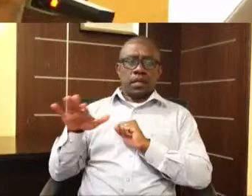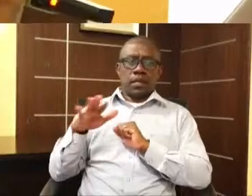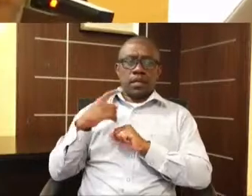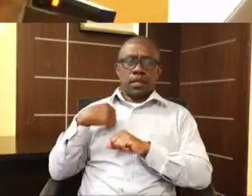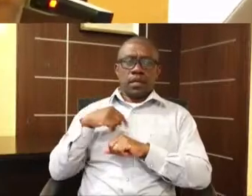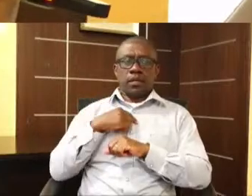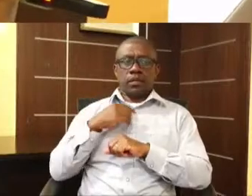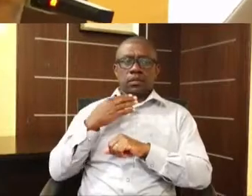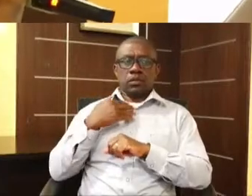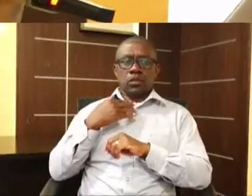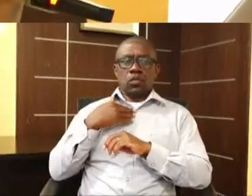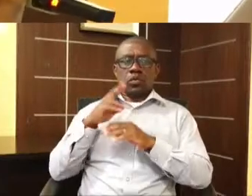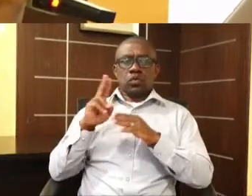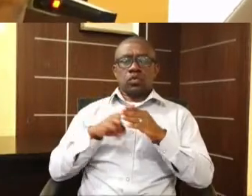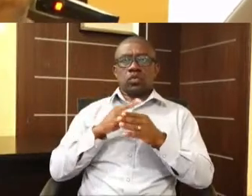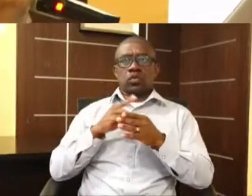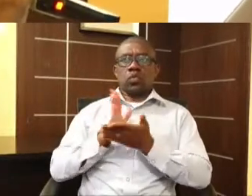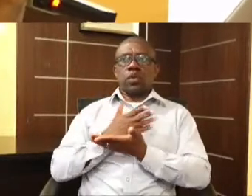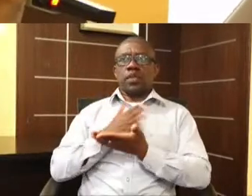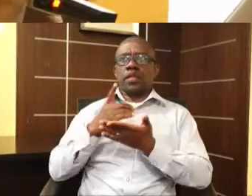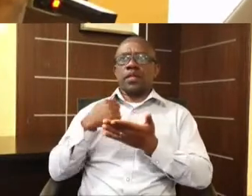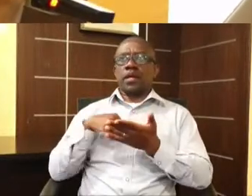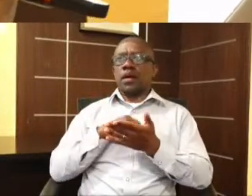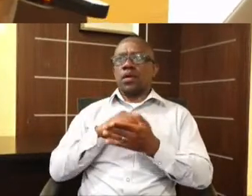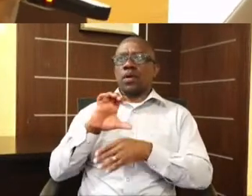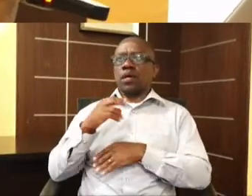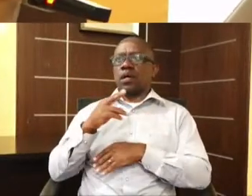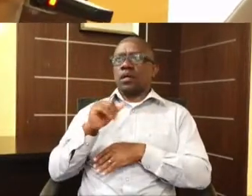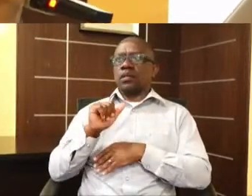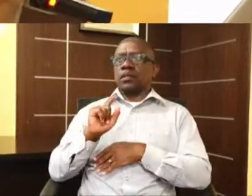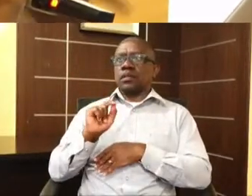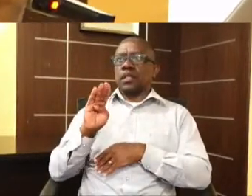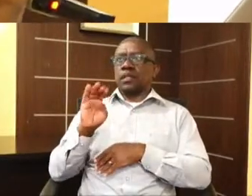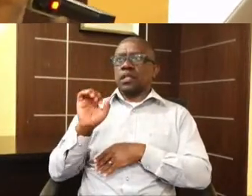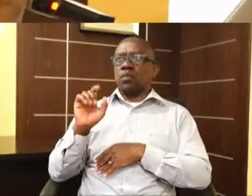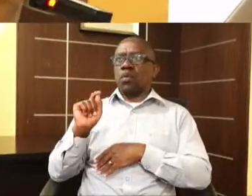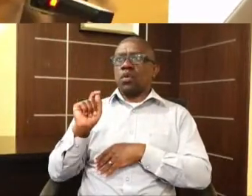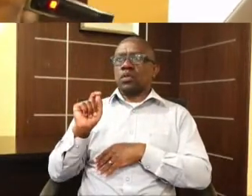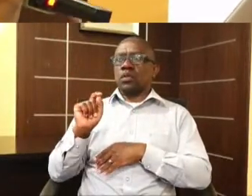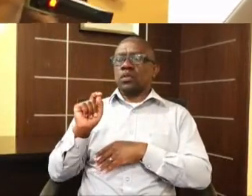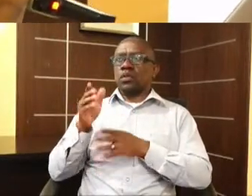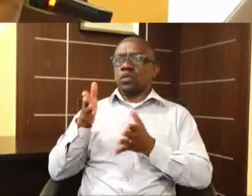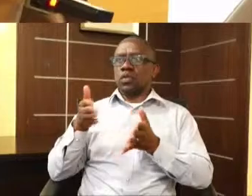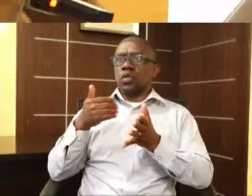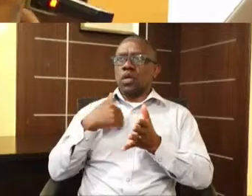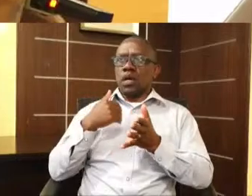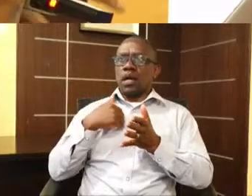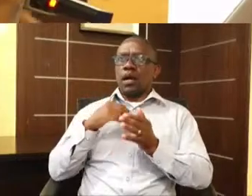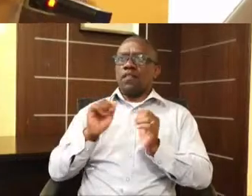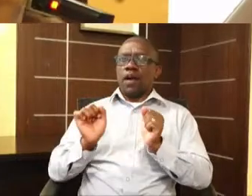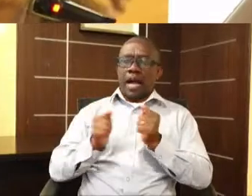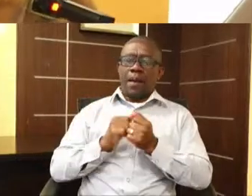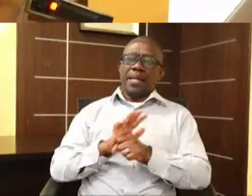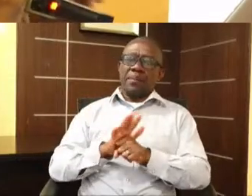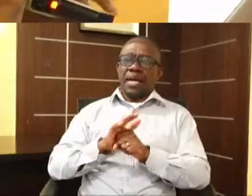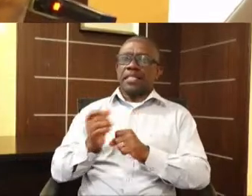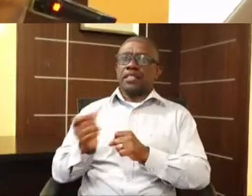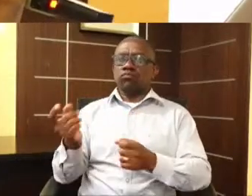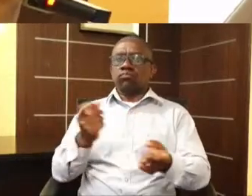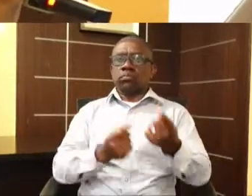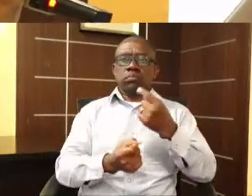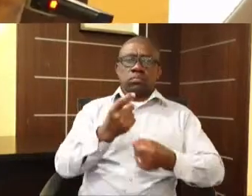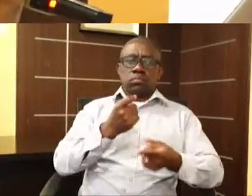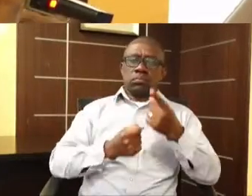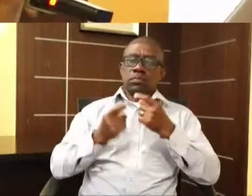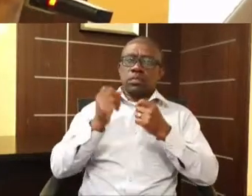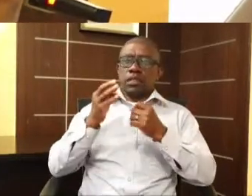deploy within our chatbot. So it's just that, there's just a lot that is happening. I think, like if you follow